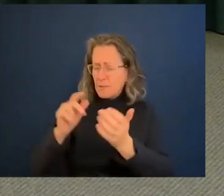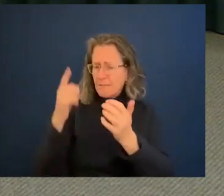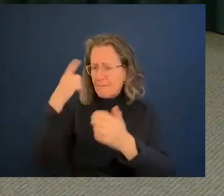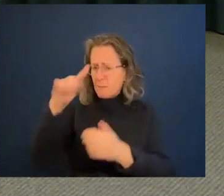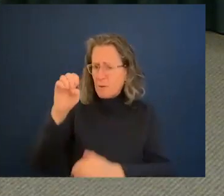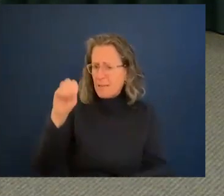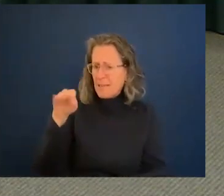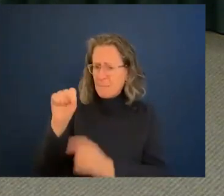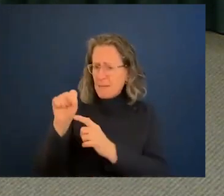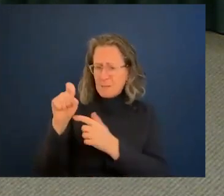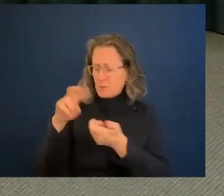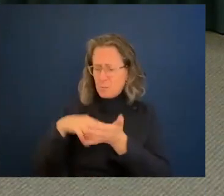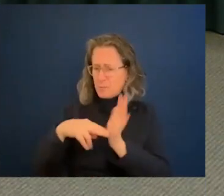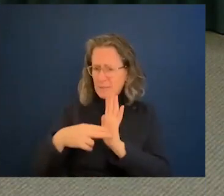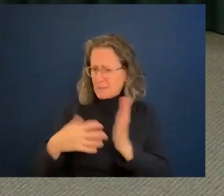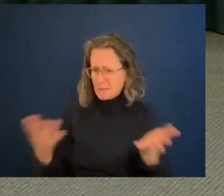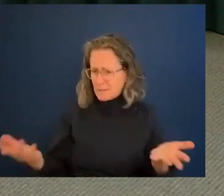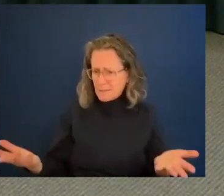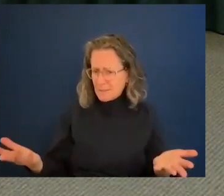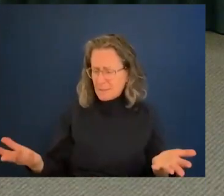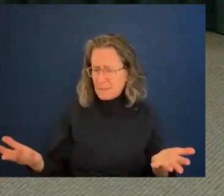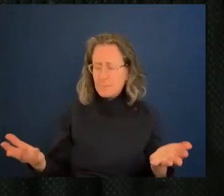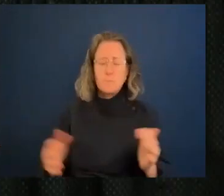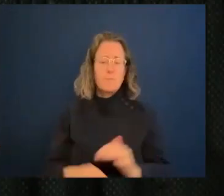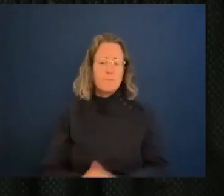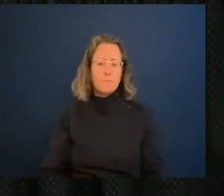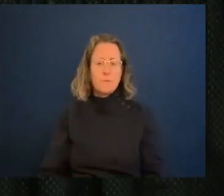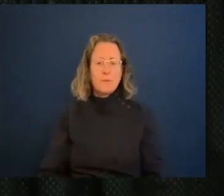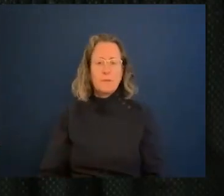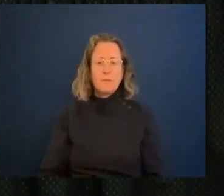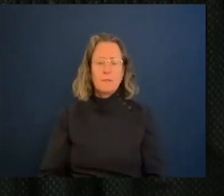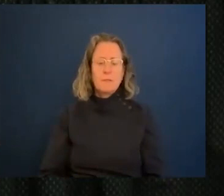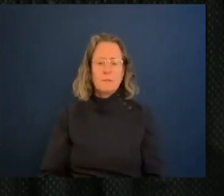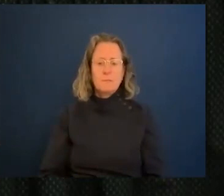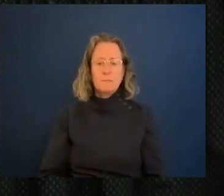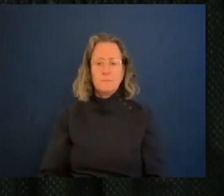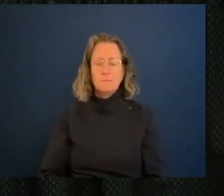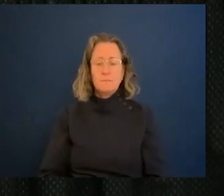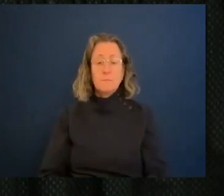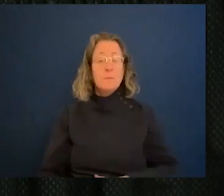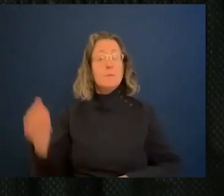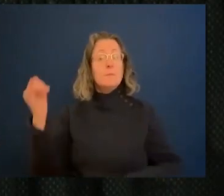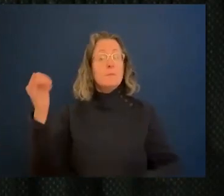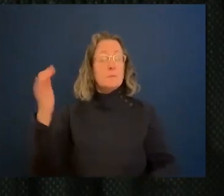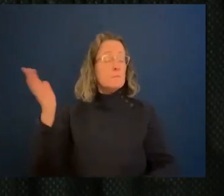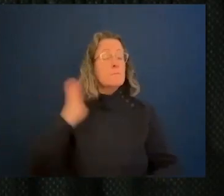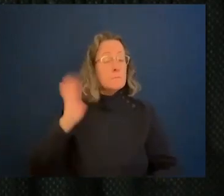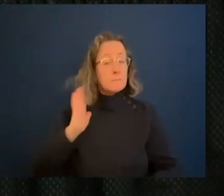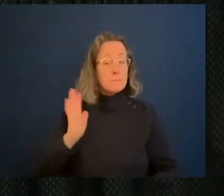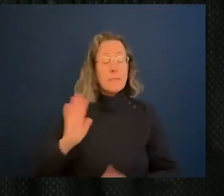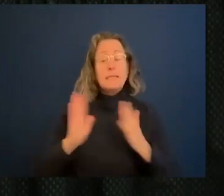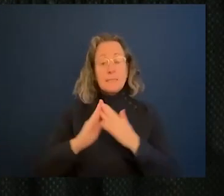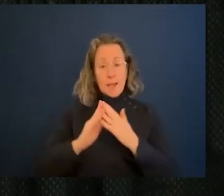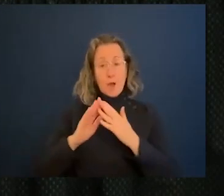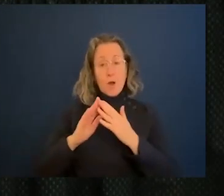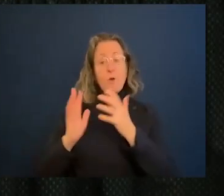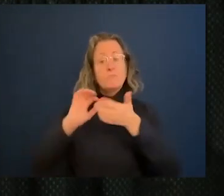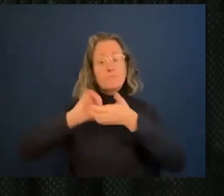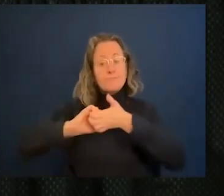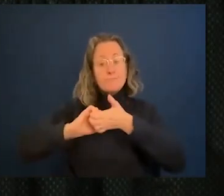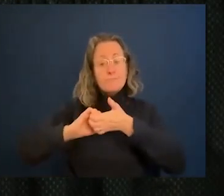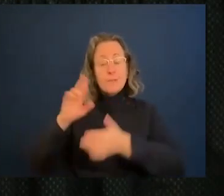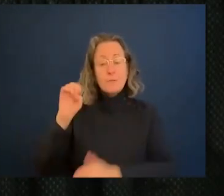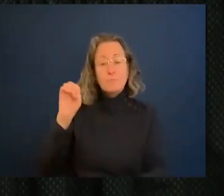plain language yes um that would be so unlike when uh the town was working with rescue Inc that was